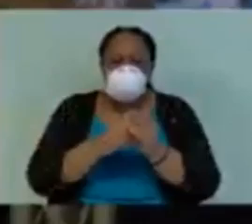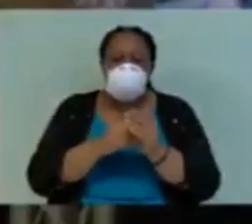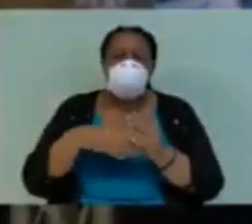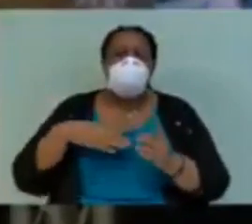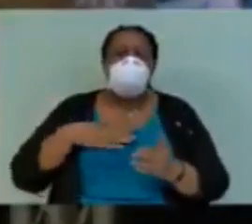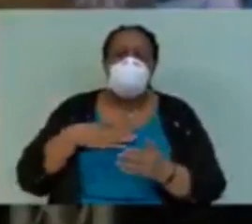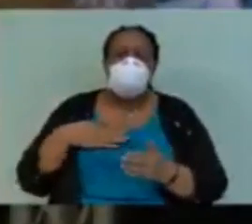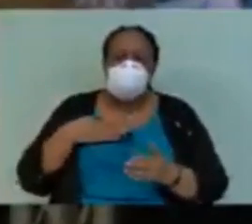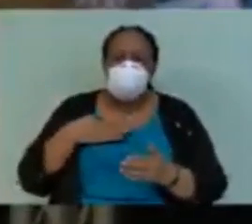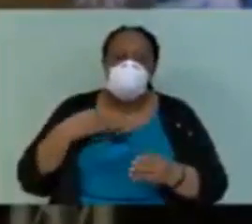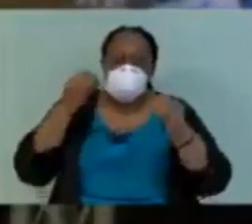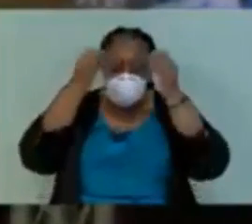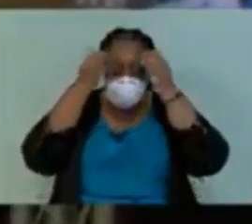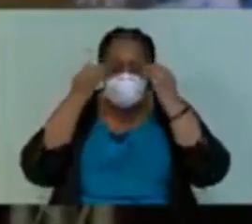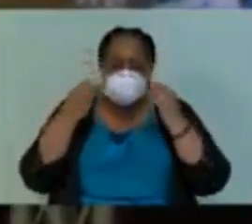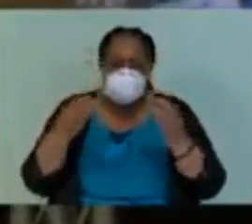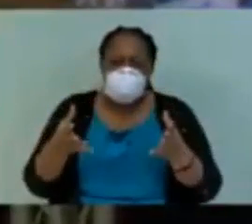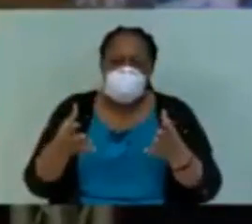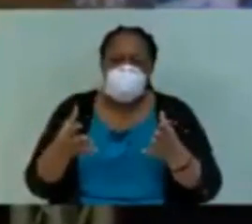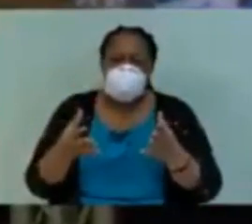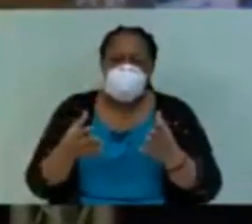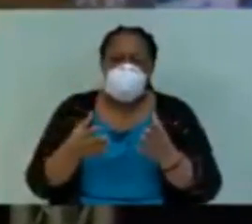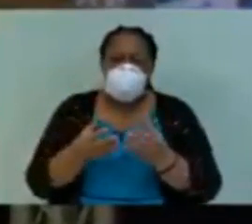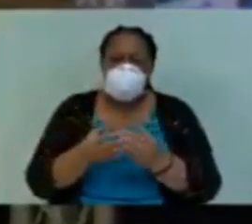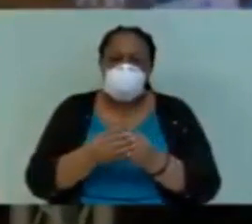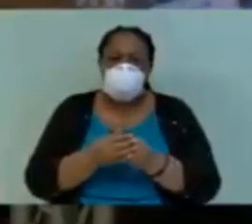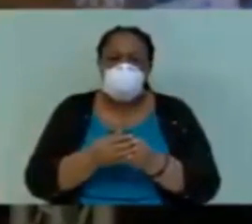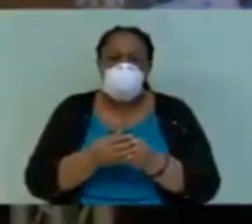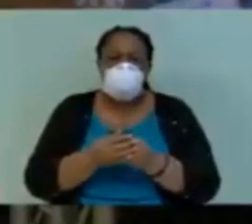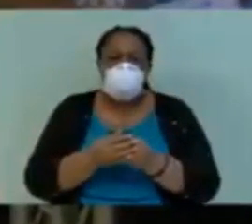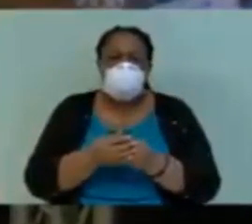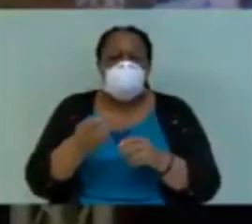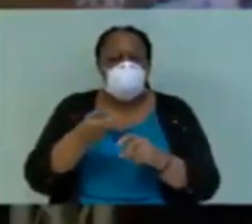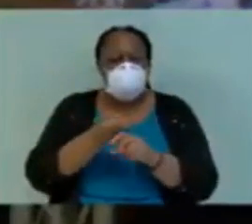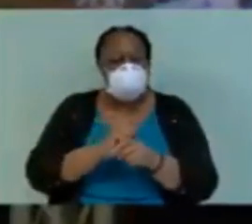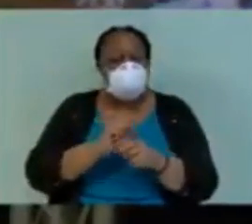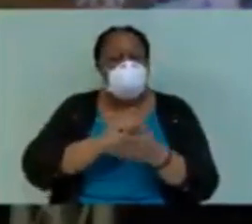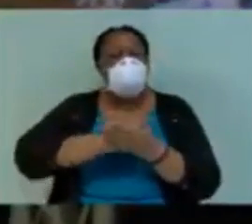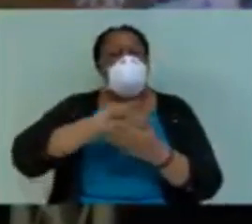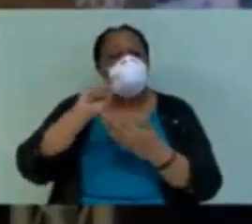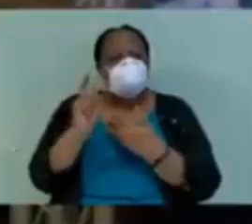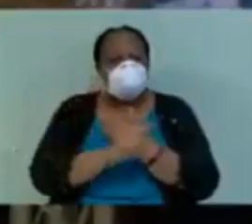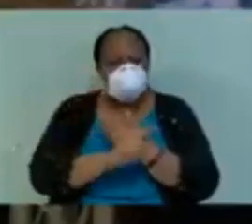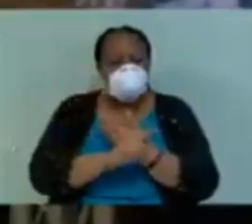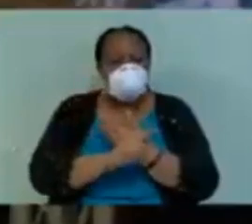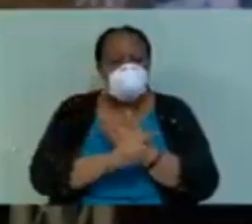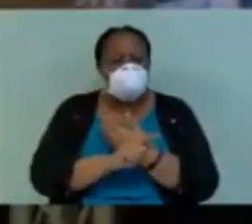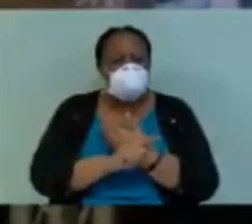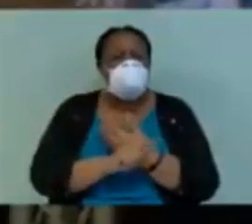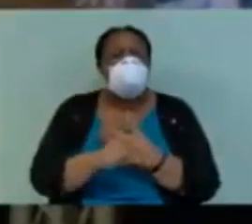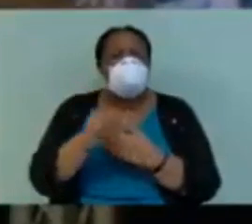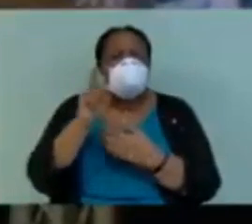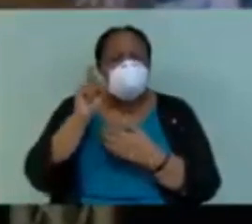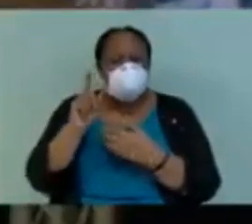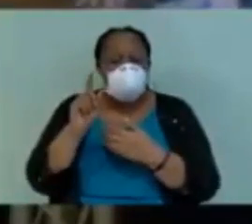I am also advised by the compliance task force that only one supermarket had no compliance